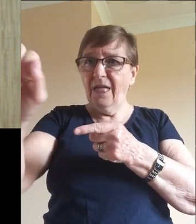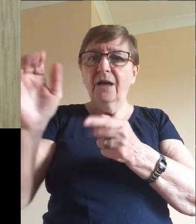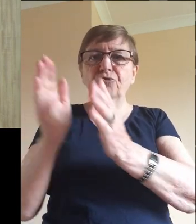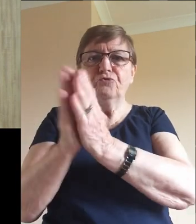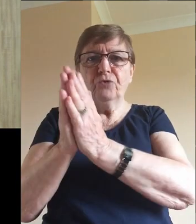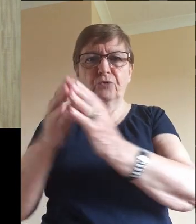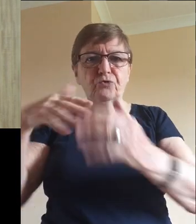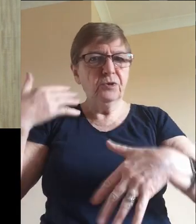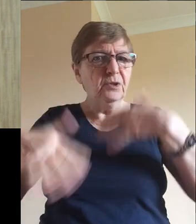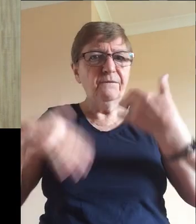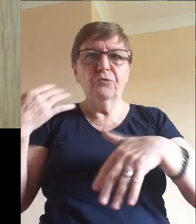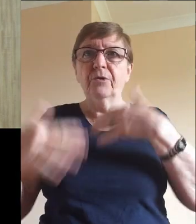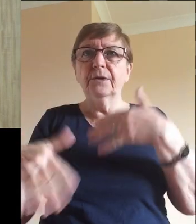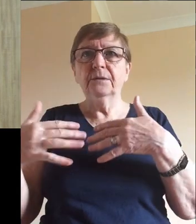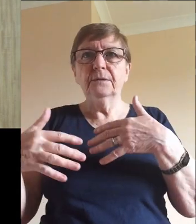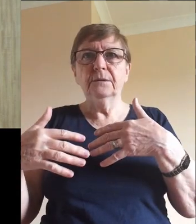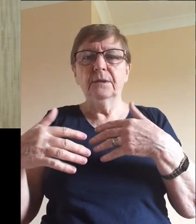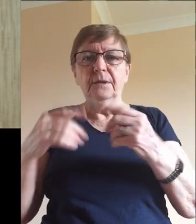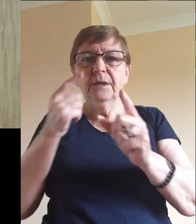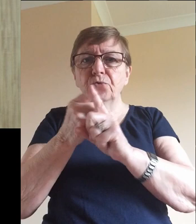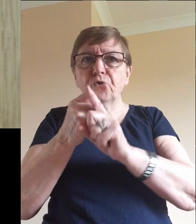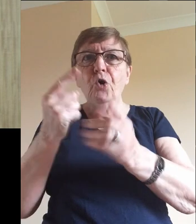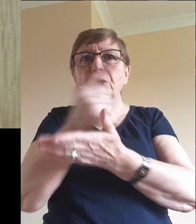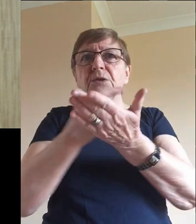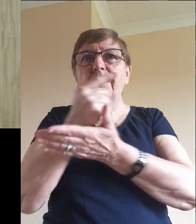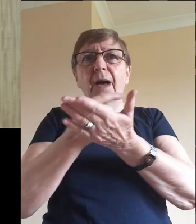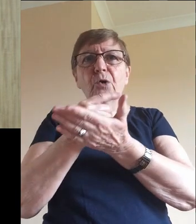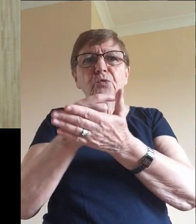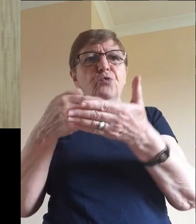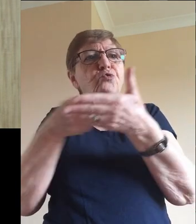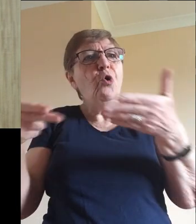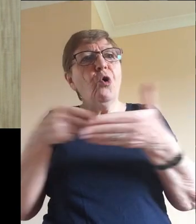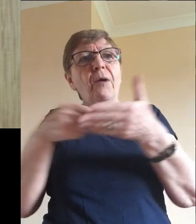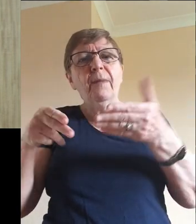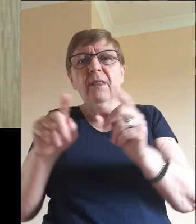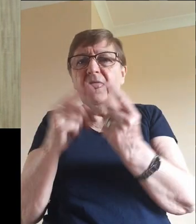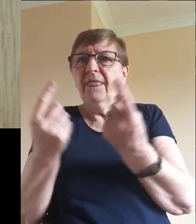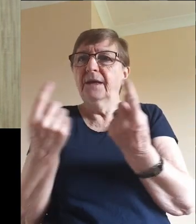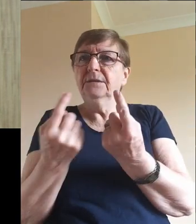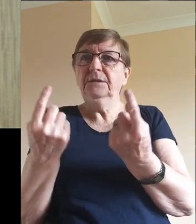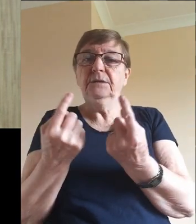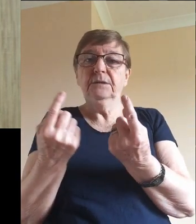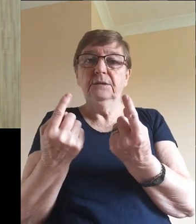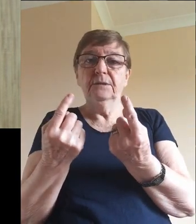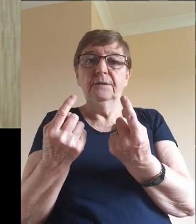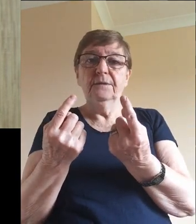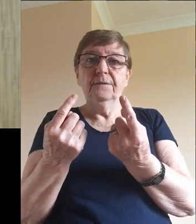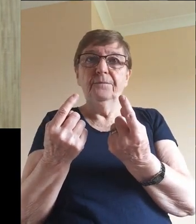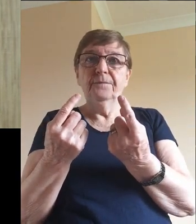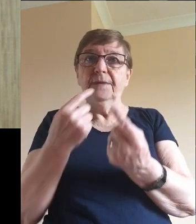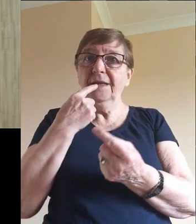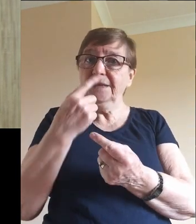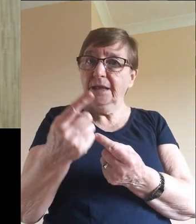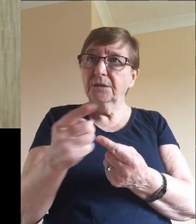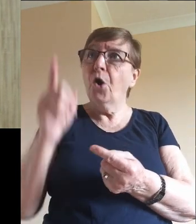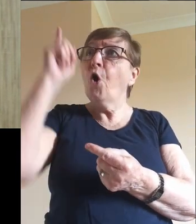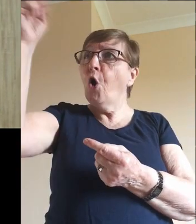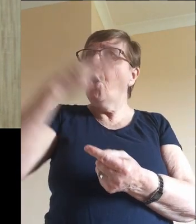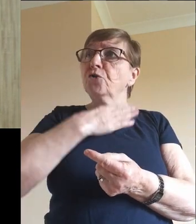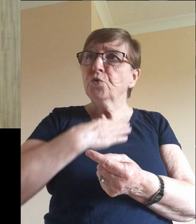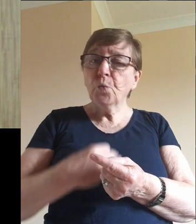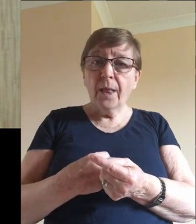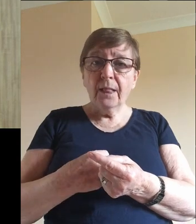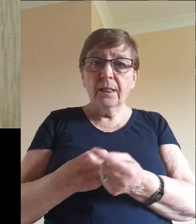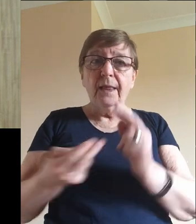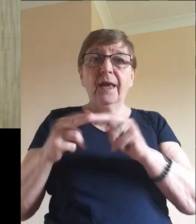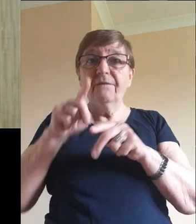And he mentions these kind of ordinary scenarios. He says, it is God's will by doing